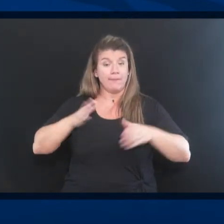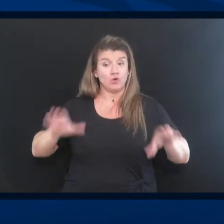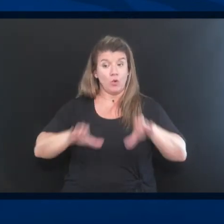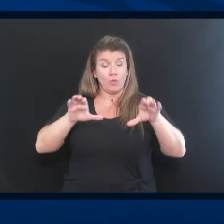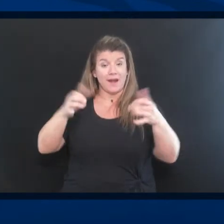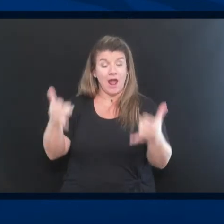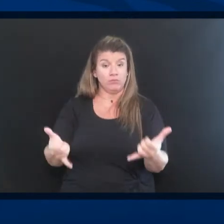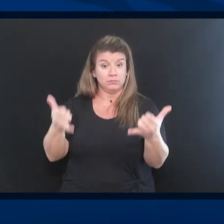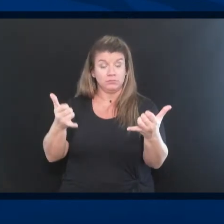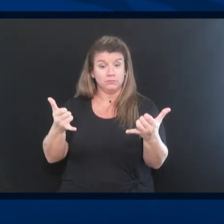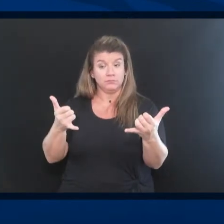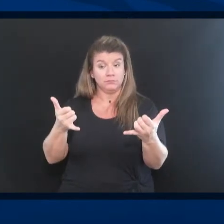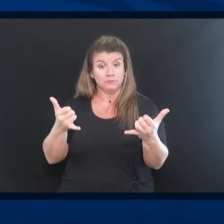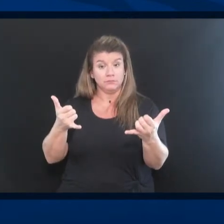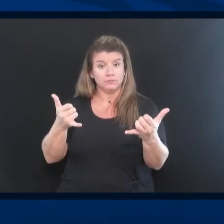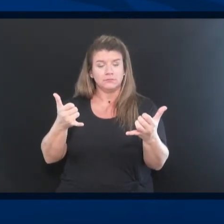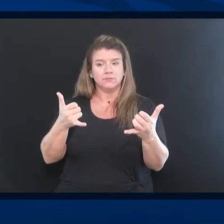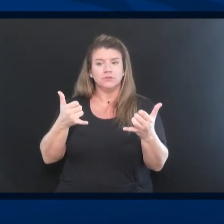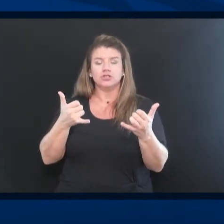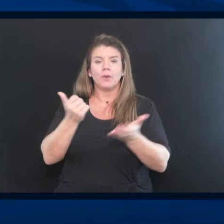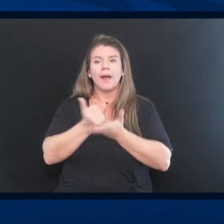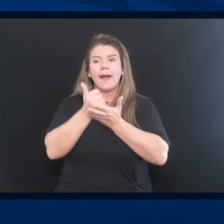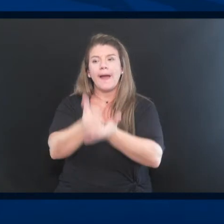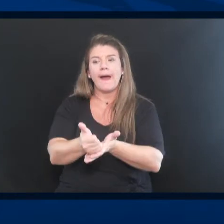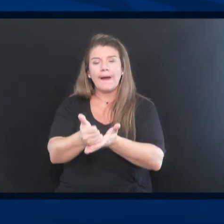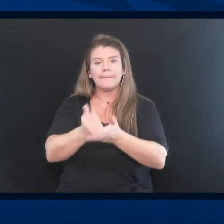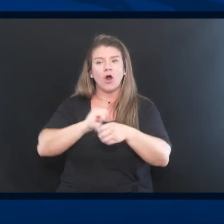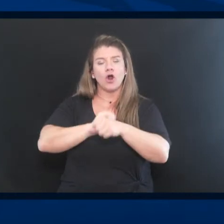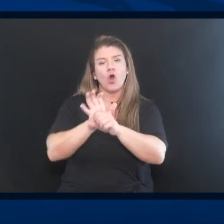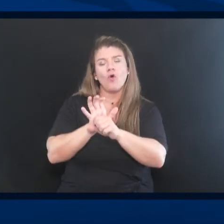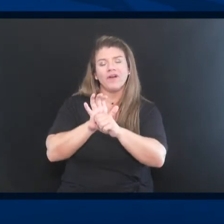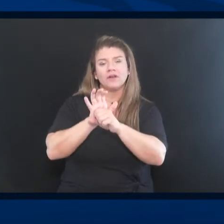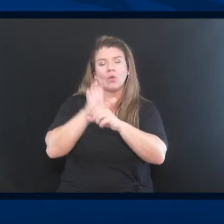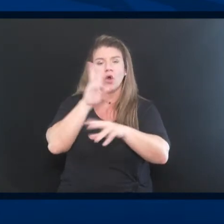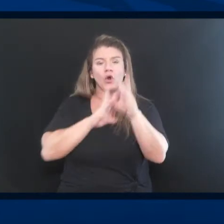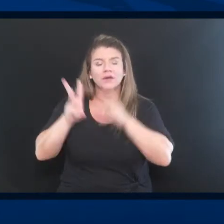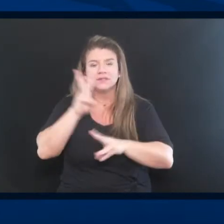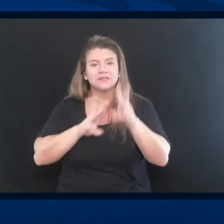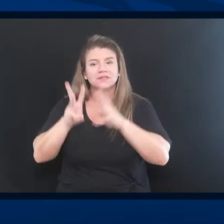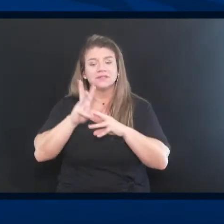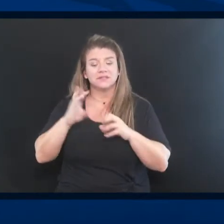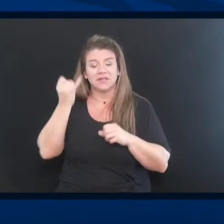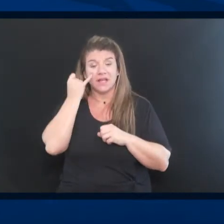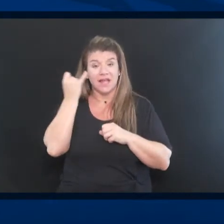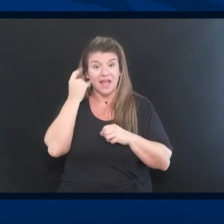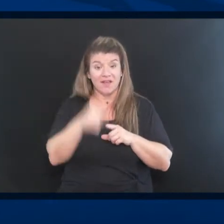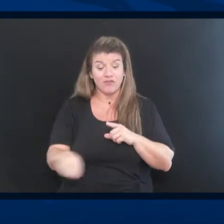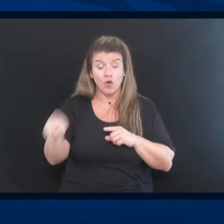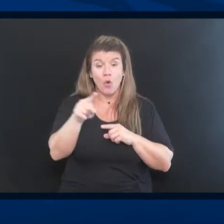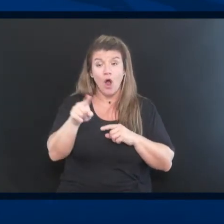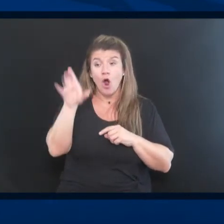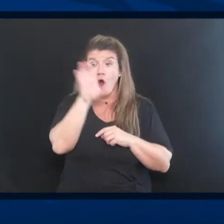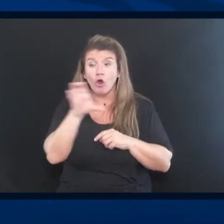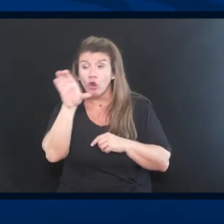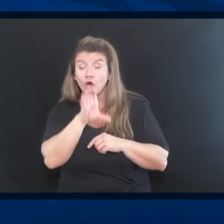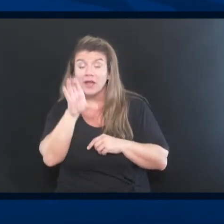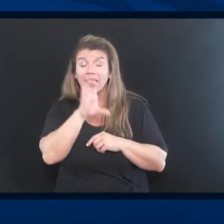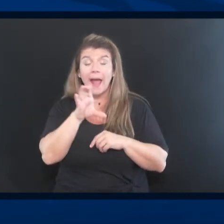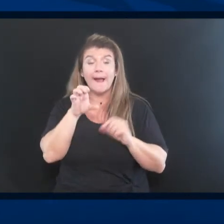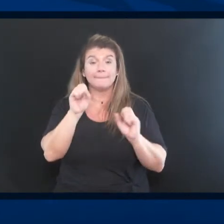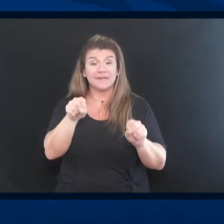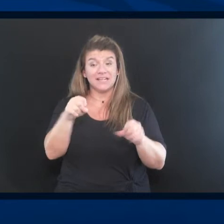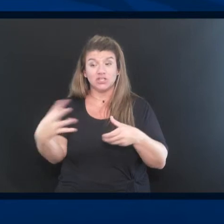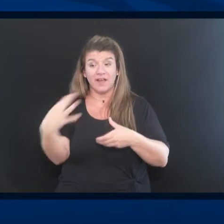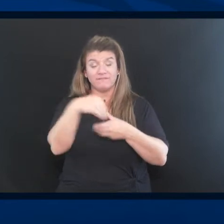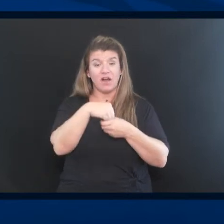now to alleviate some of our COVID concerns, and if you all are looking at potentially